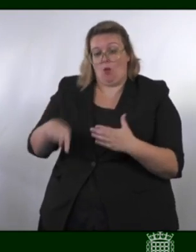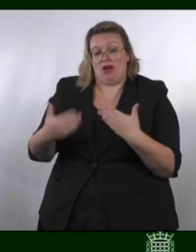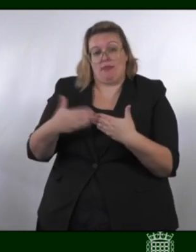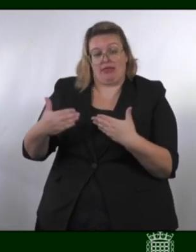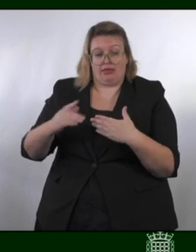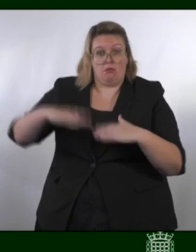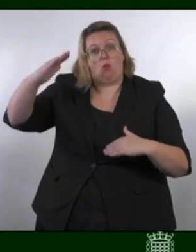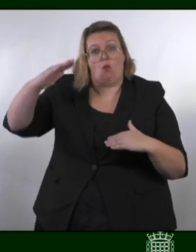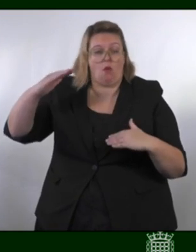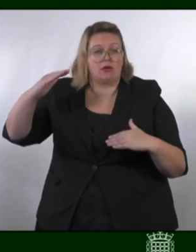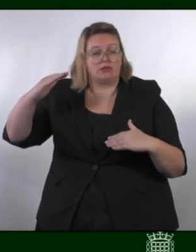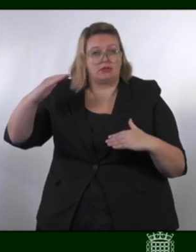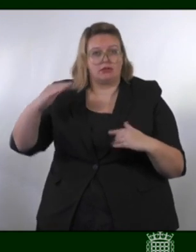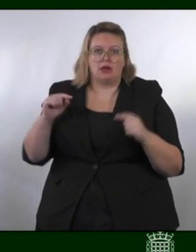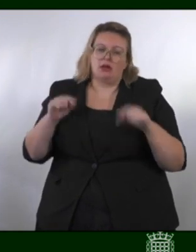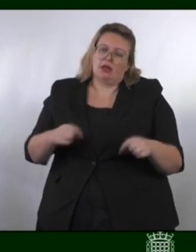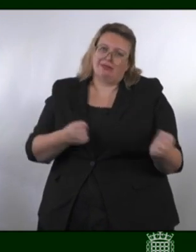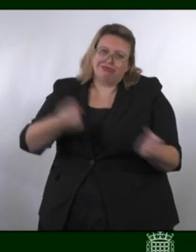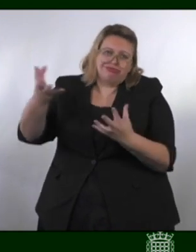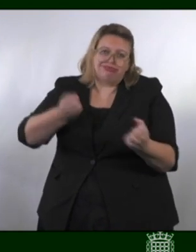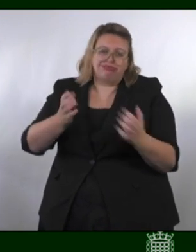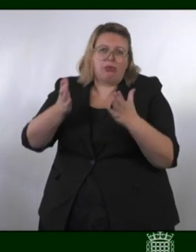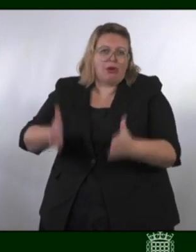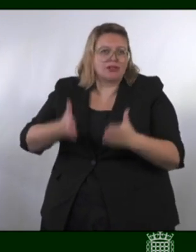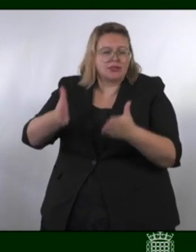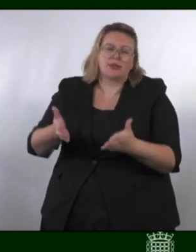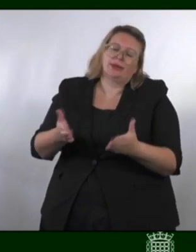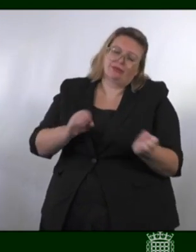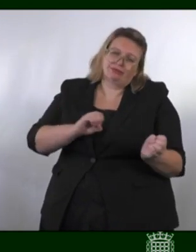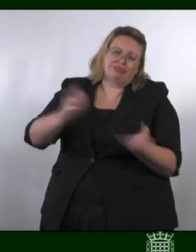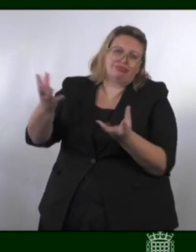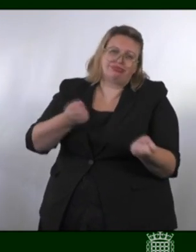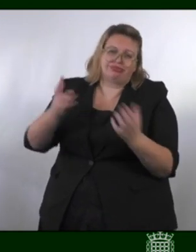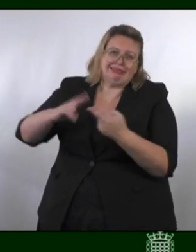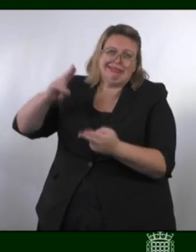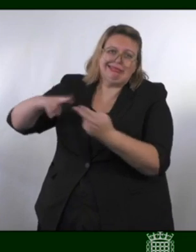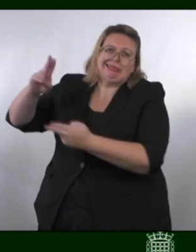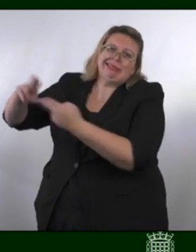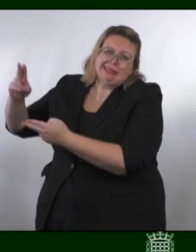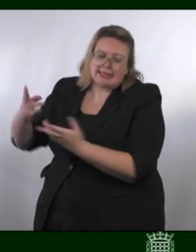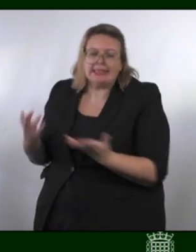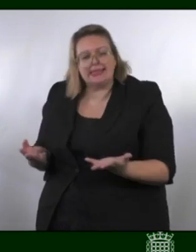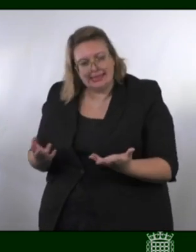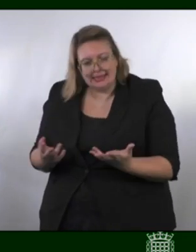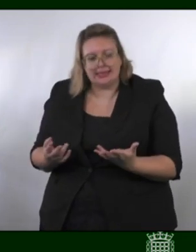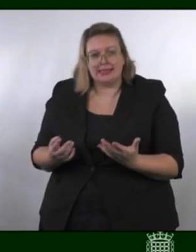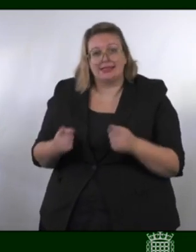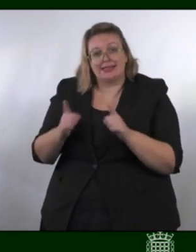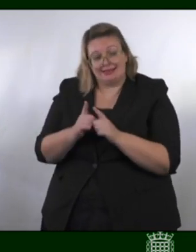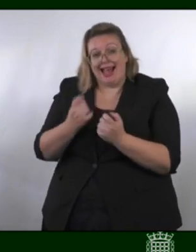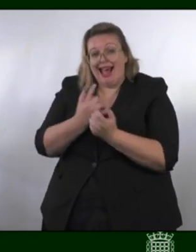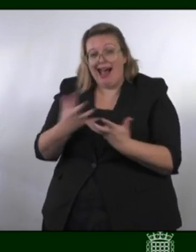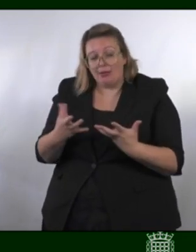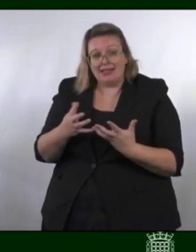half the number seen at the height of the pandemic earlier this year. And the latest data suggests that numbers of patients on mechanical